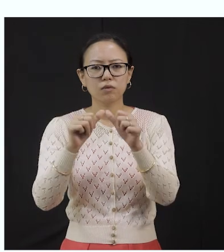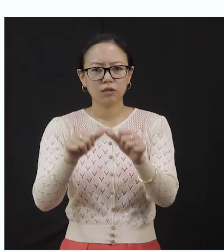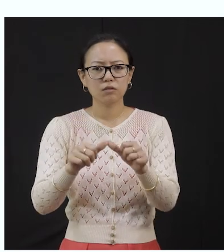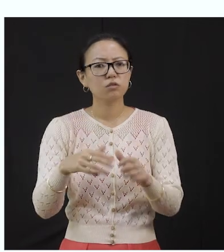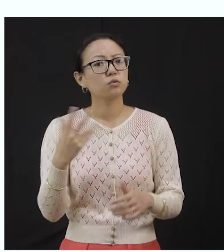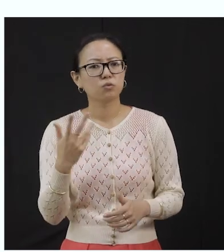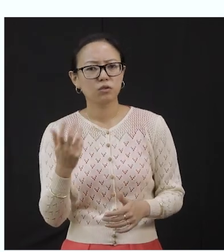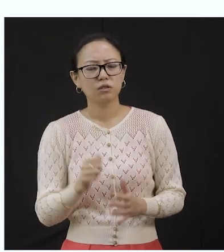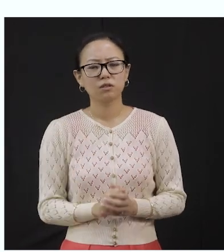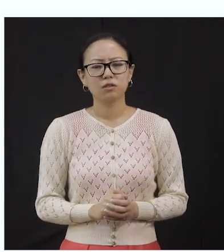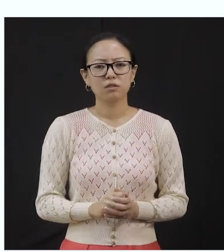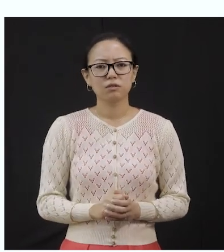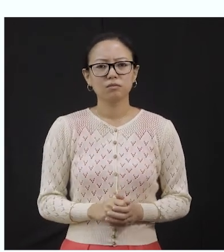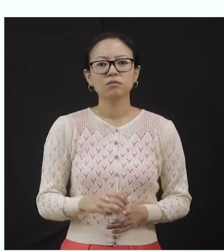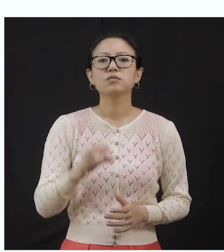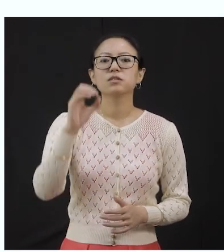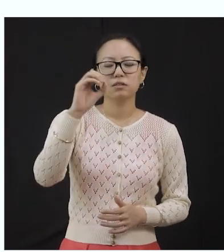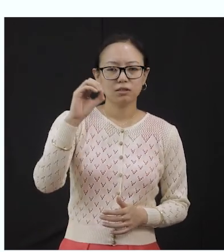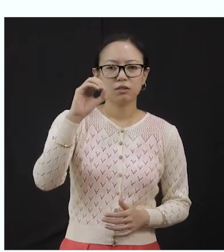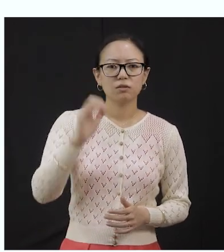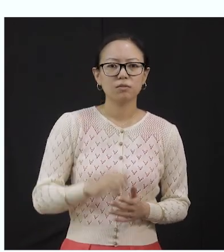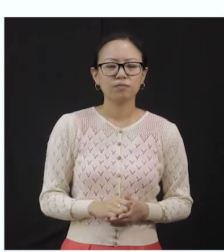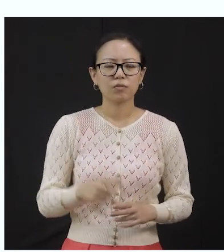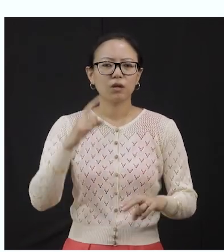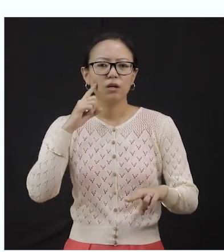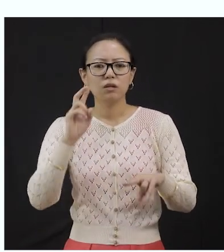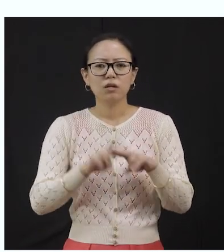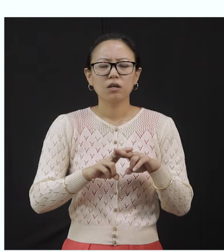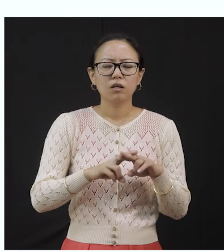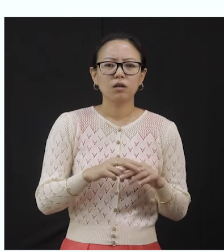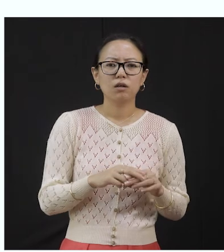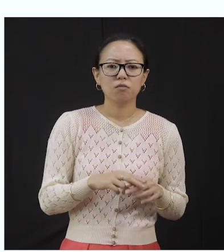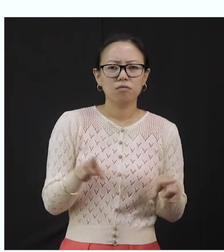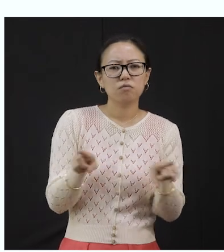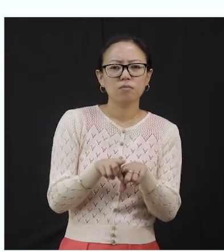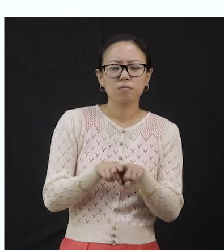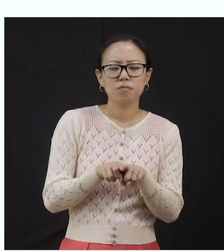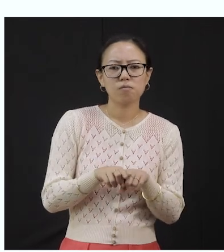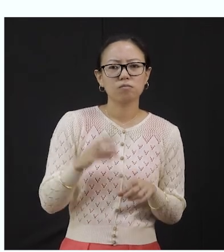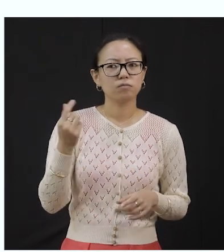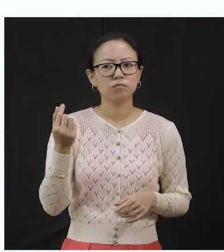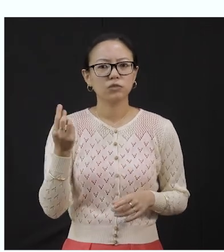Yes, it is also 0. When we subtract same numbers, the answer